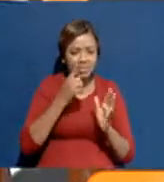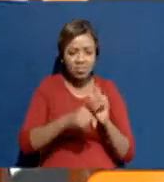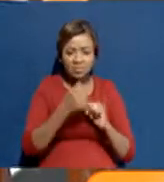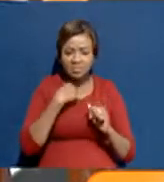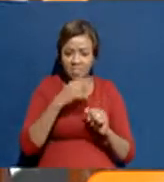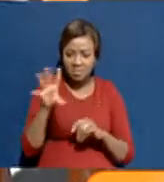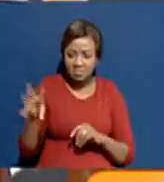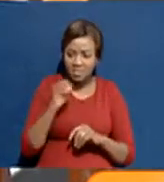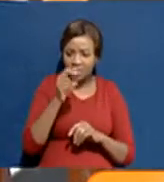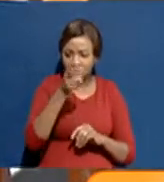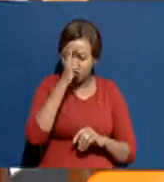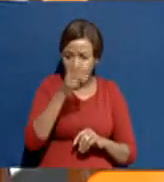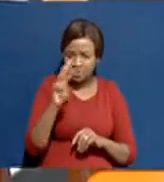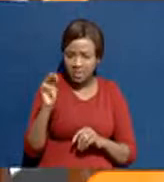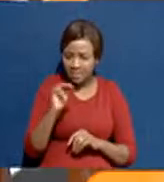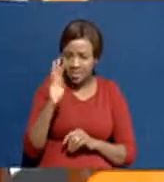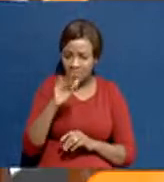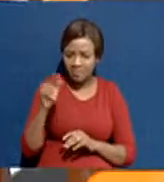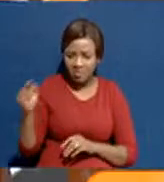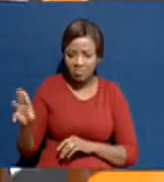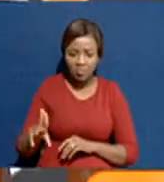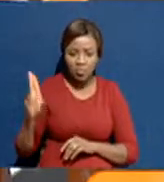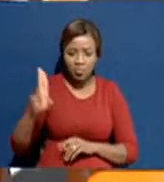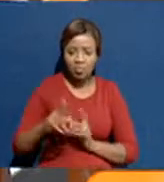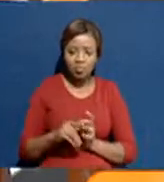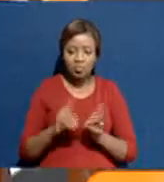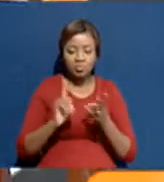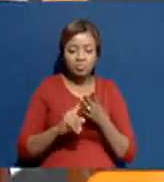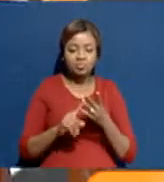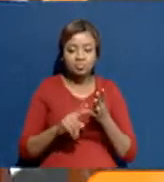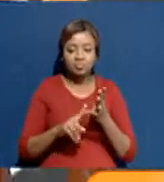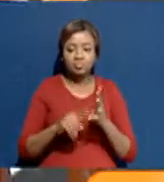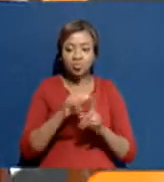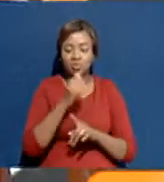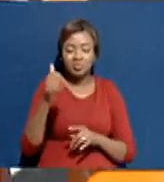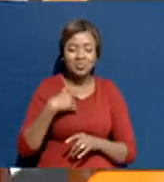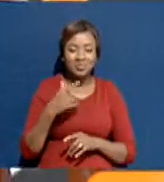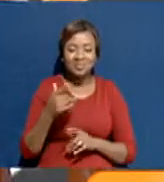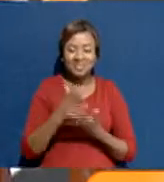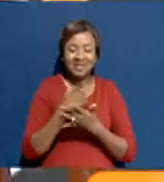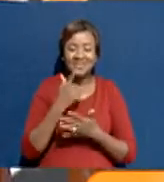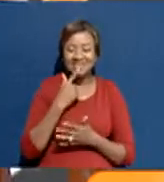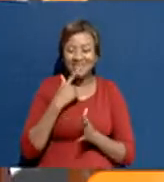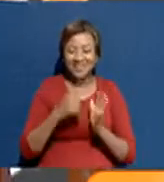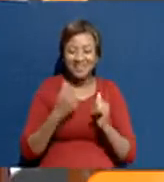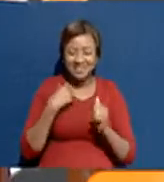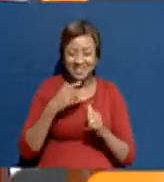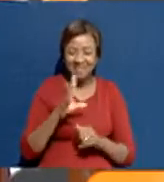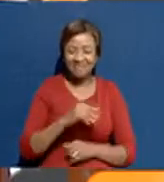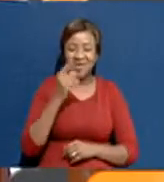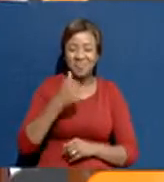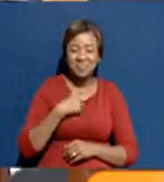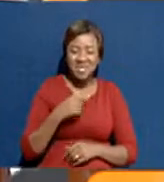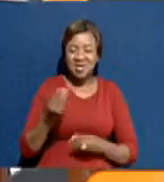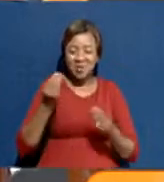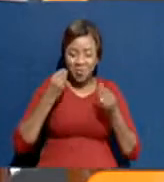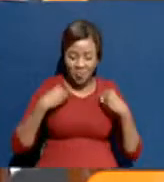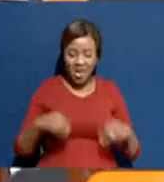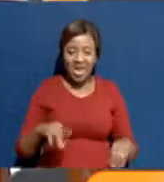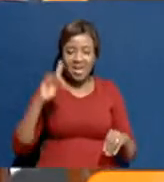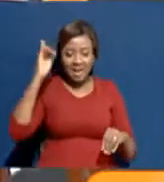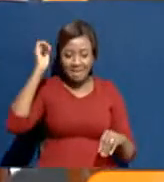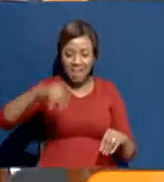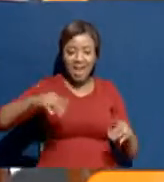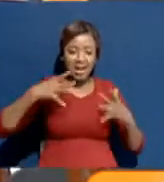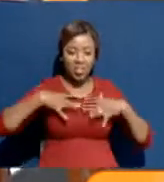anecdotes about that. That I was found wearing a buibui, going to South Sudan with trying to